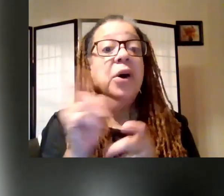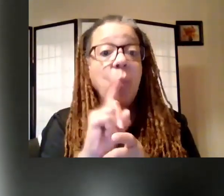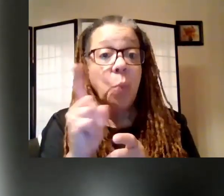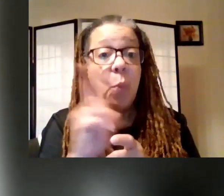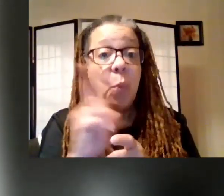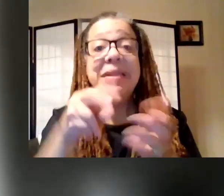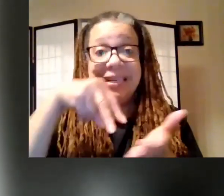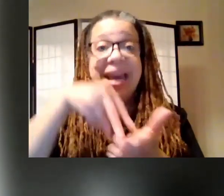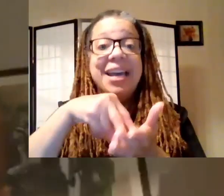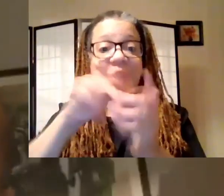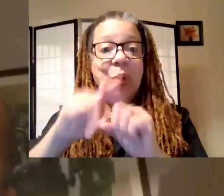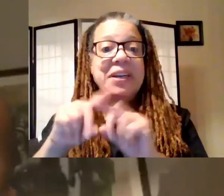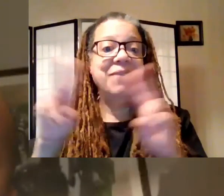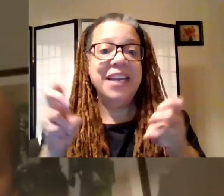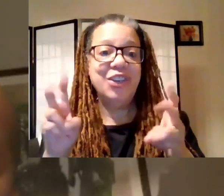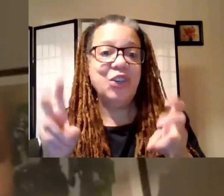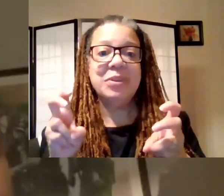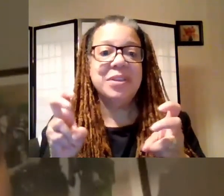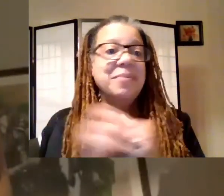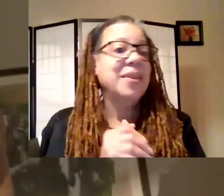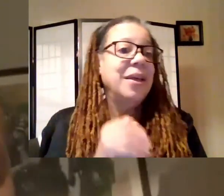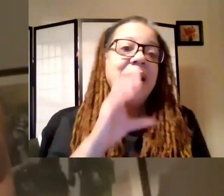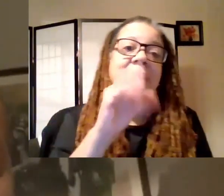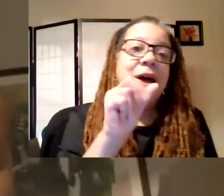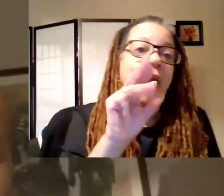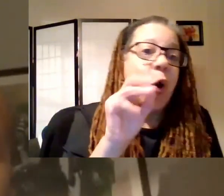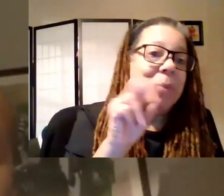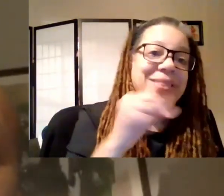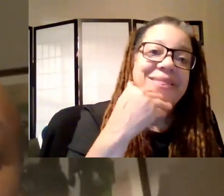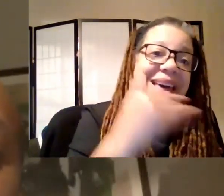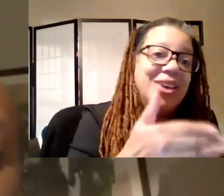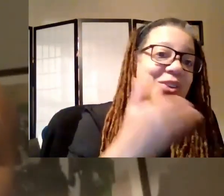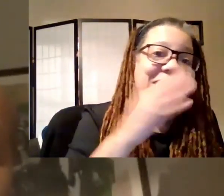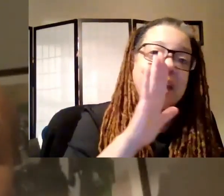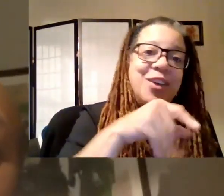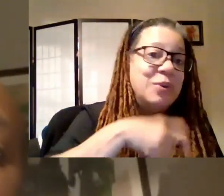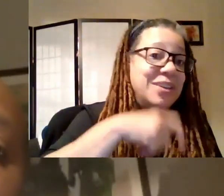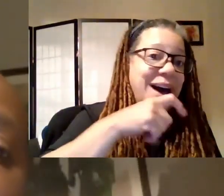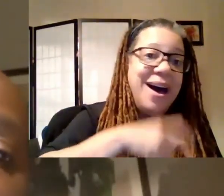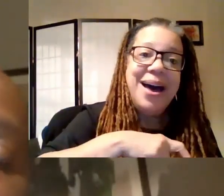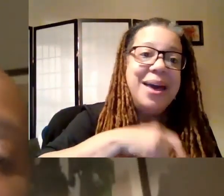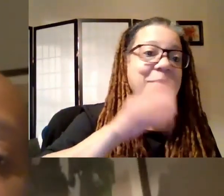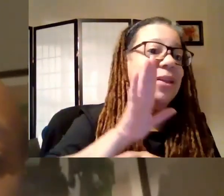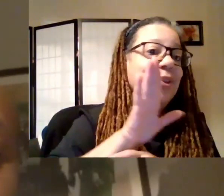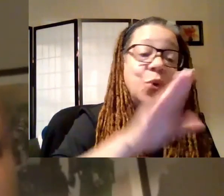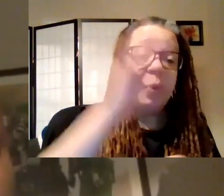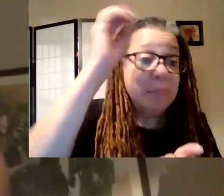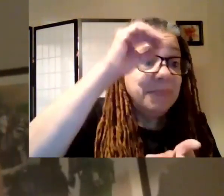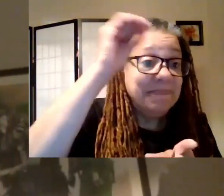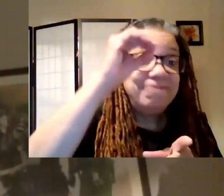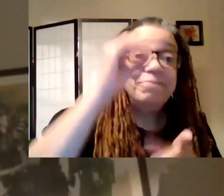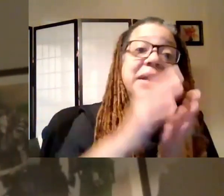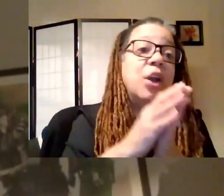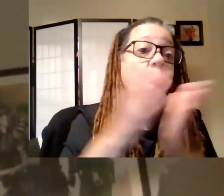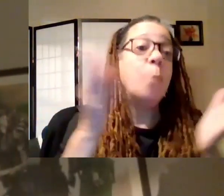issues. All right. Well, Carmen, I want to thank you for your time and for your insight and for being so open